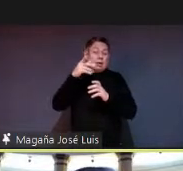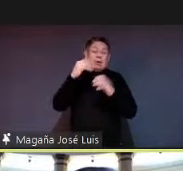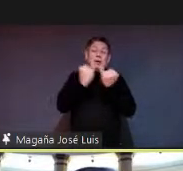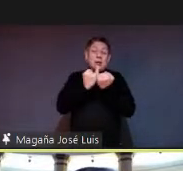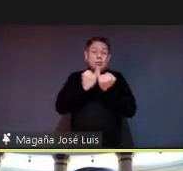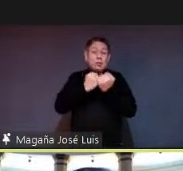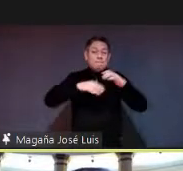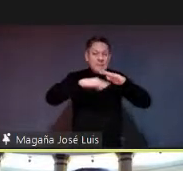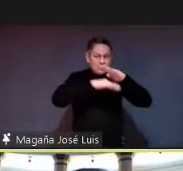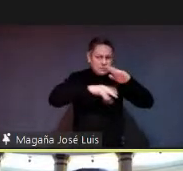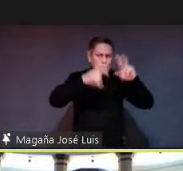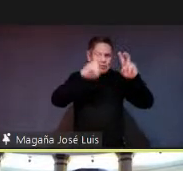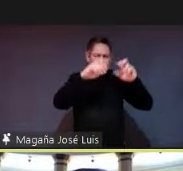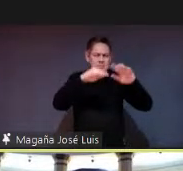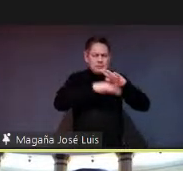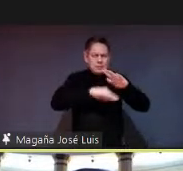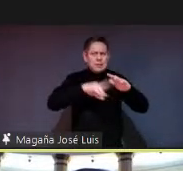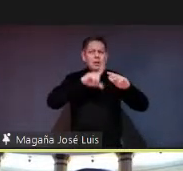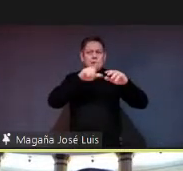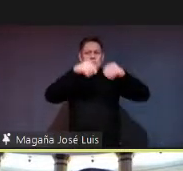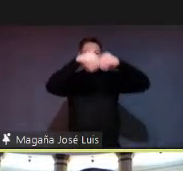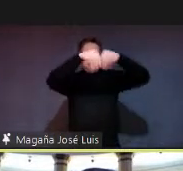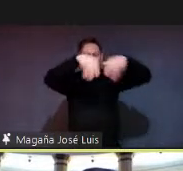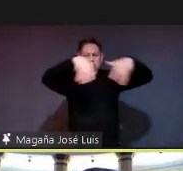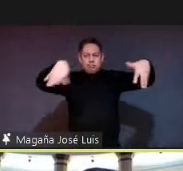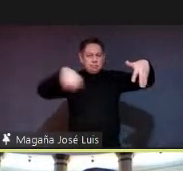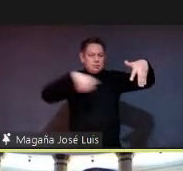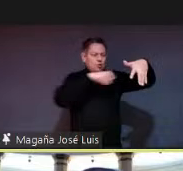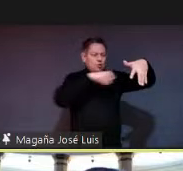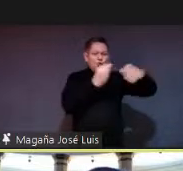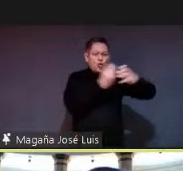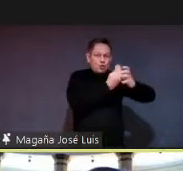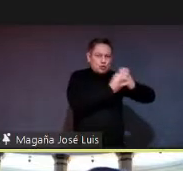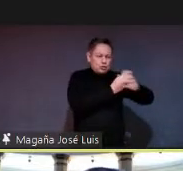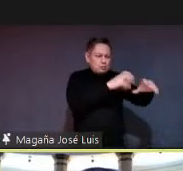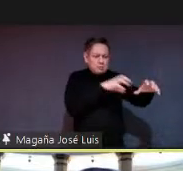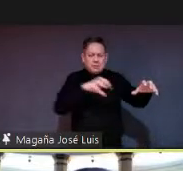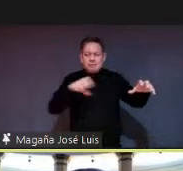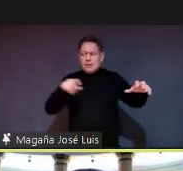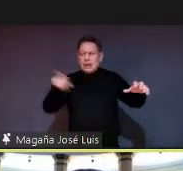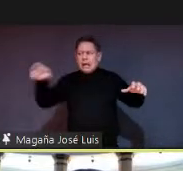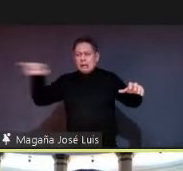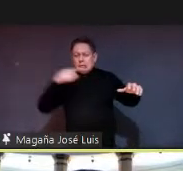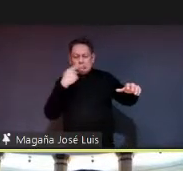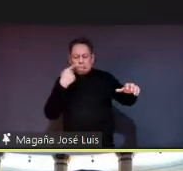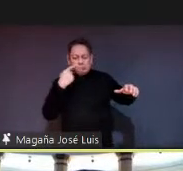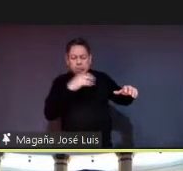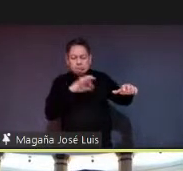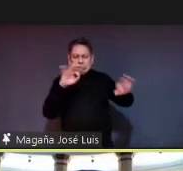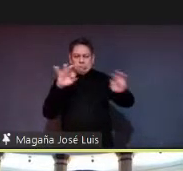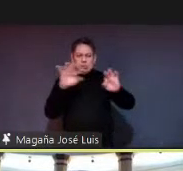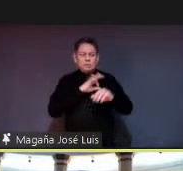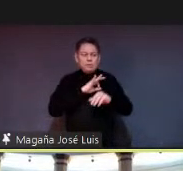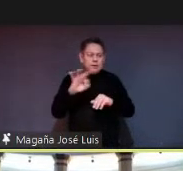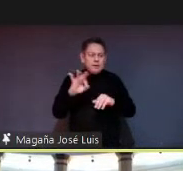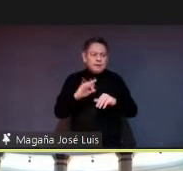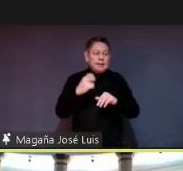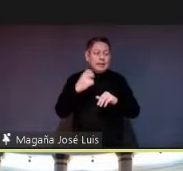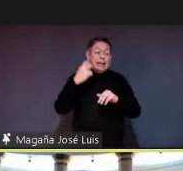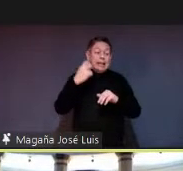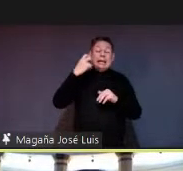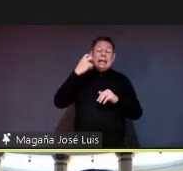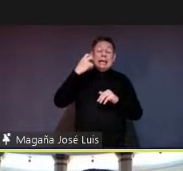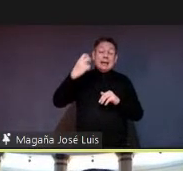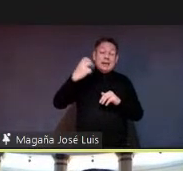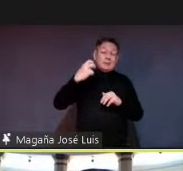vertical, horizontal, and integrating courses, then the plan by curriculum areas and